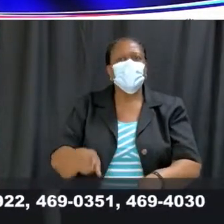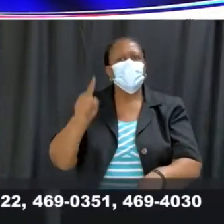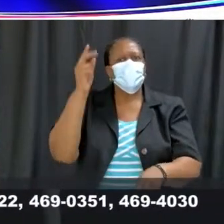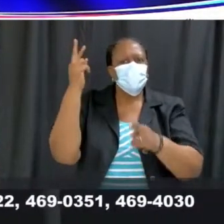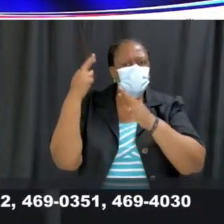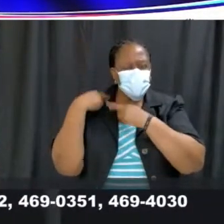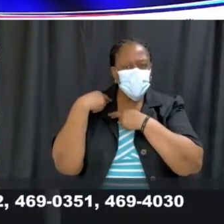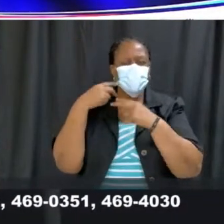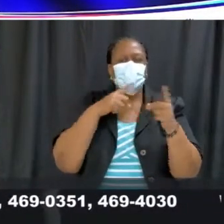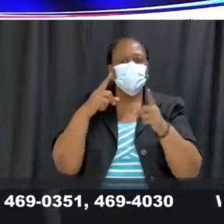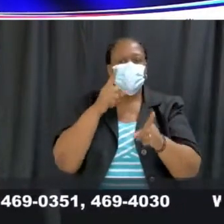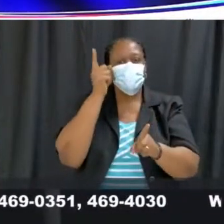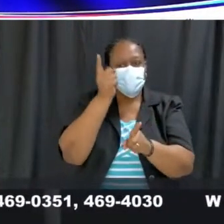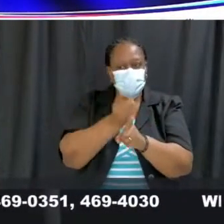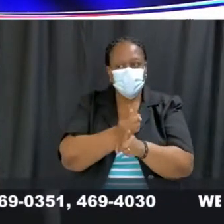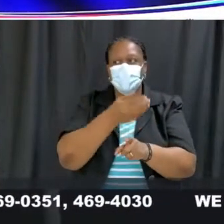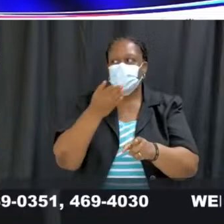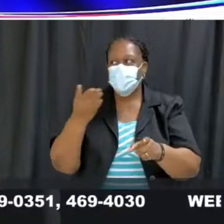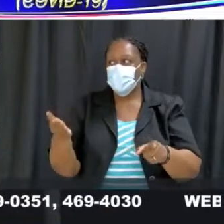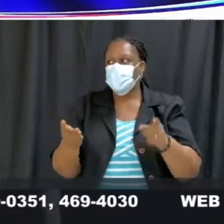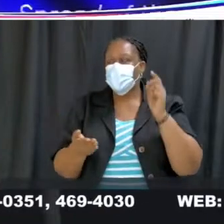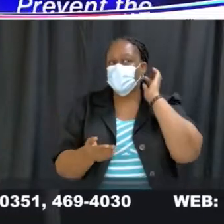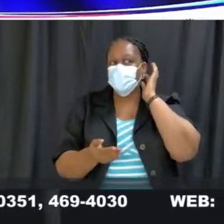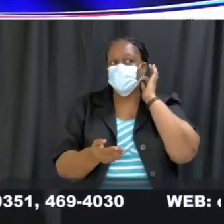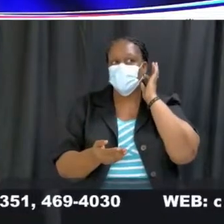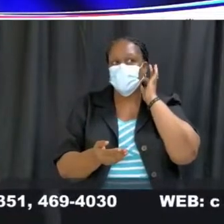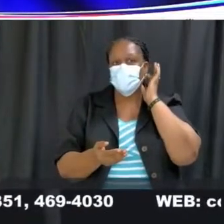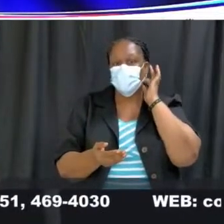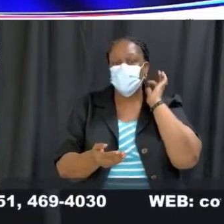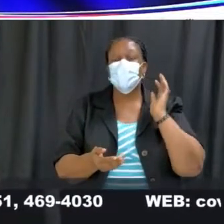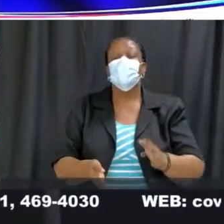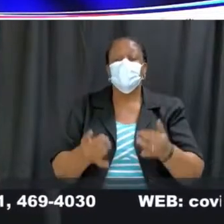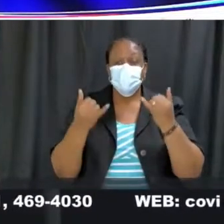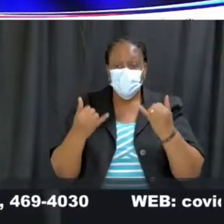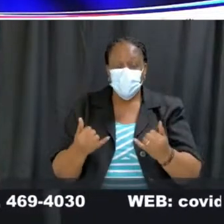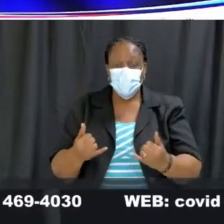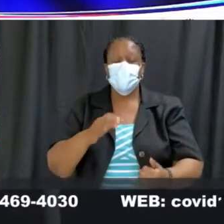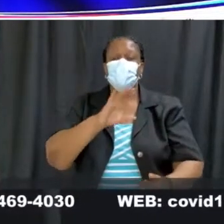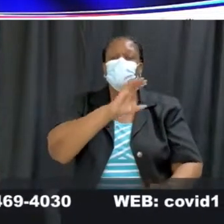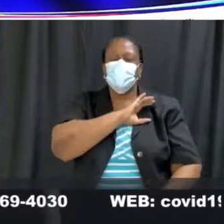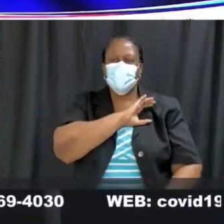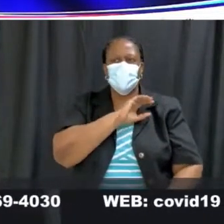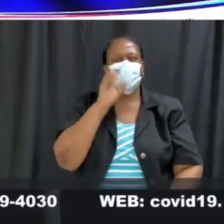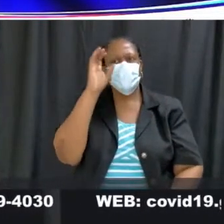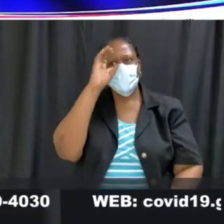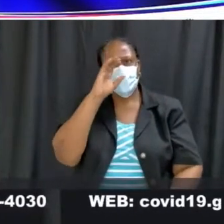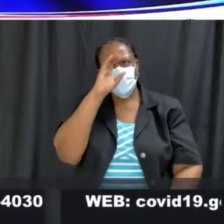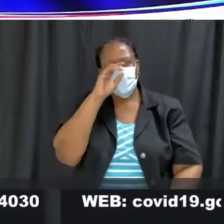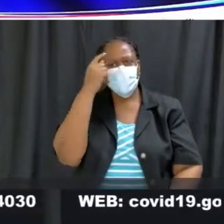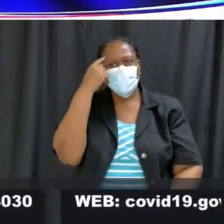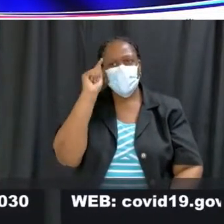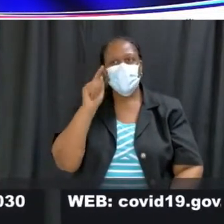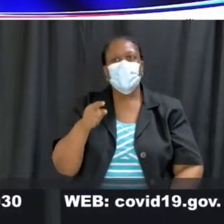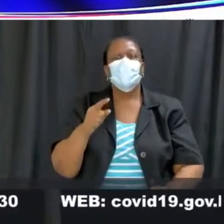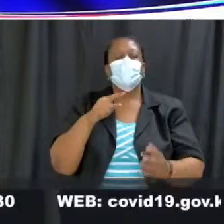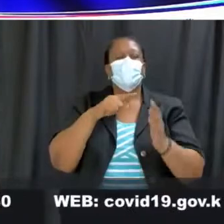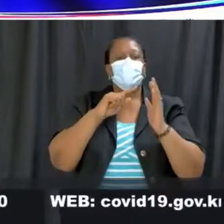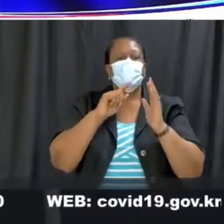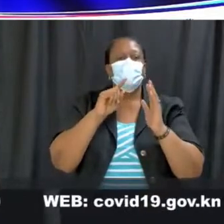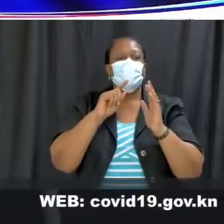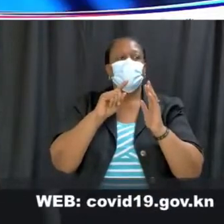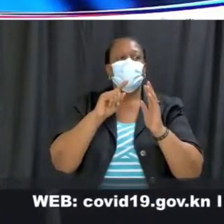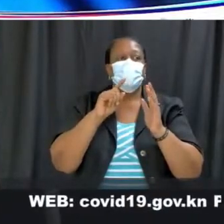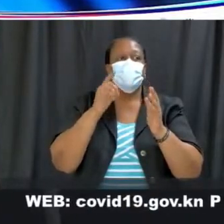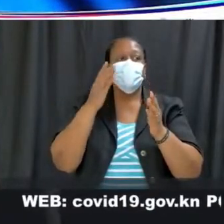forever. So the situation is under investigation at this moment, and we are hopeful that we will have a